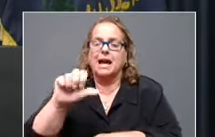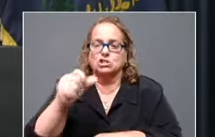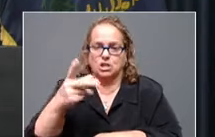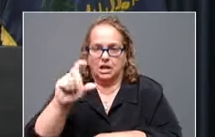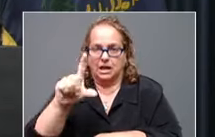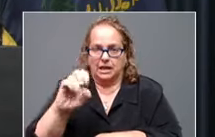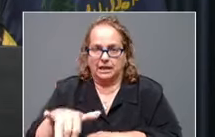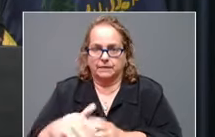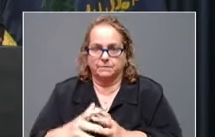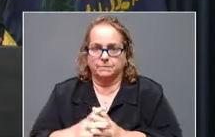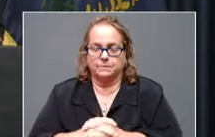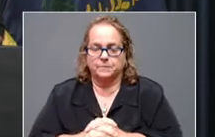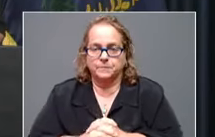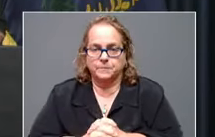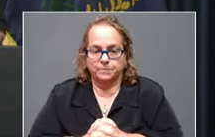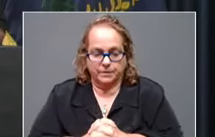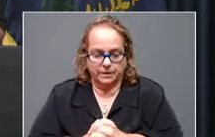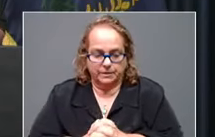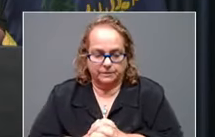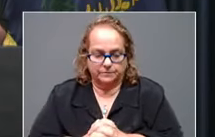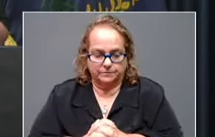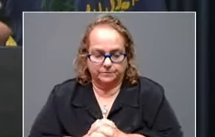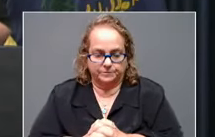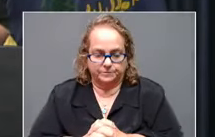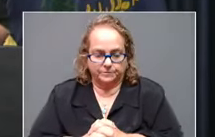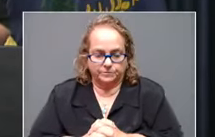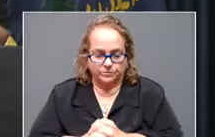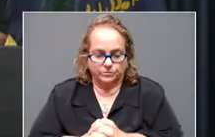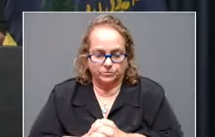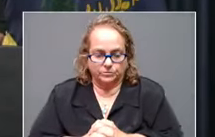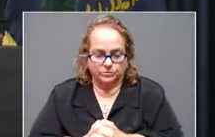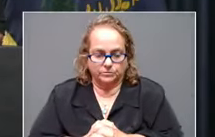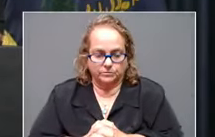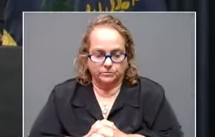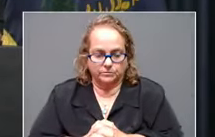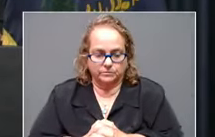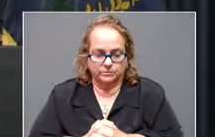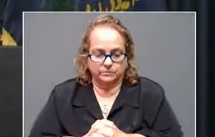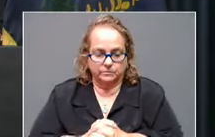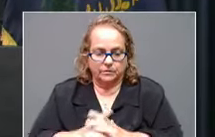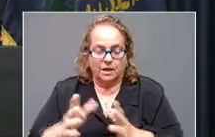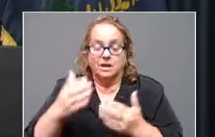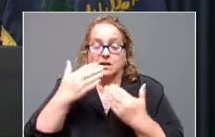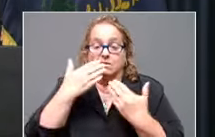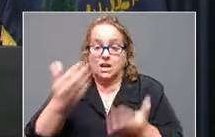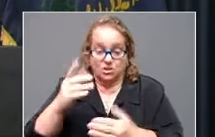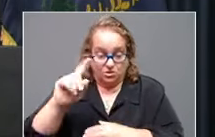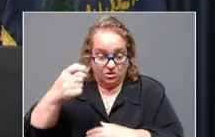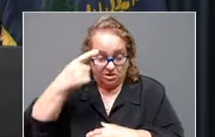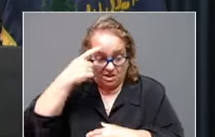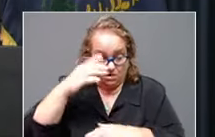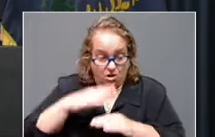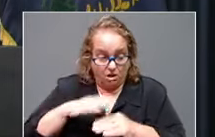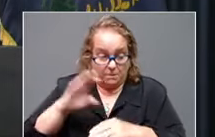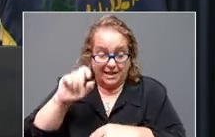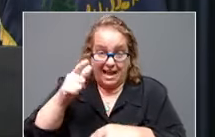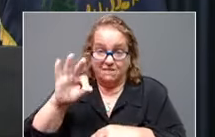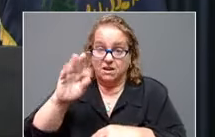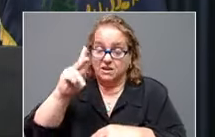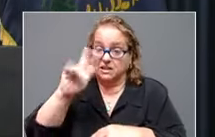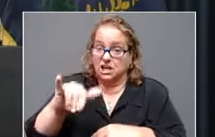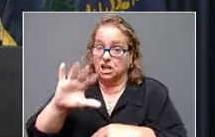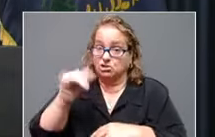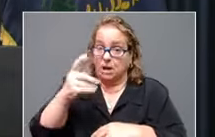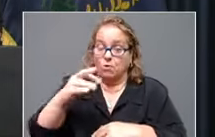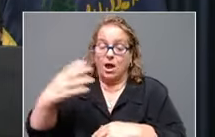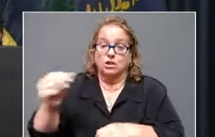support of this mandate that's been put in place. As much, I think, as we all thought that the worst was behind us with the COVID-19 pandemic, we are all looking